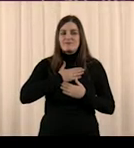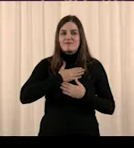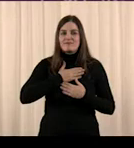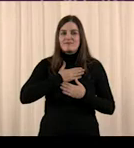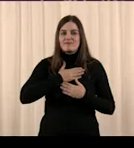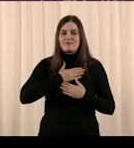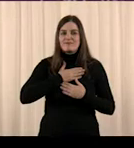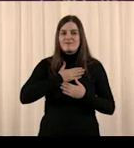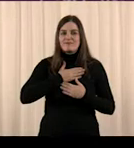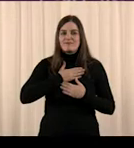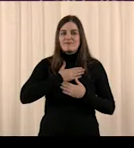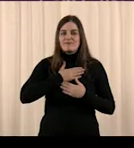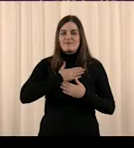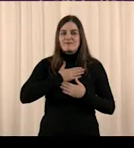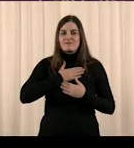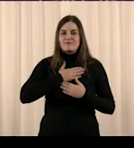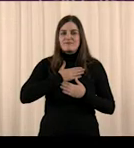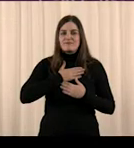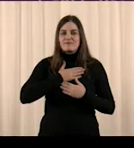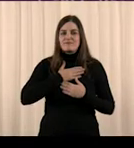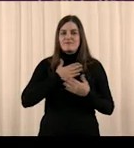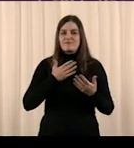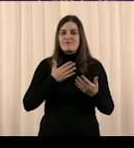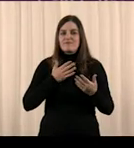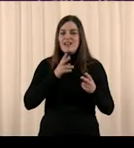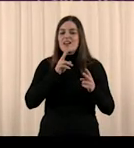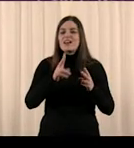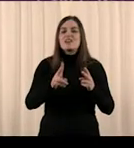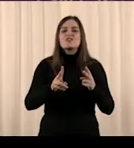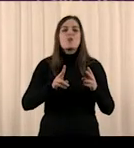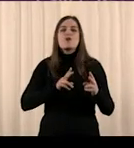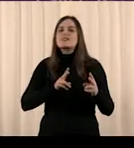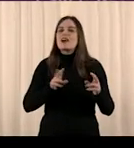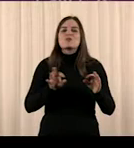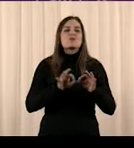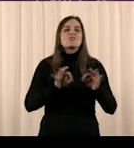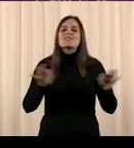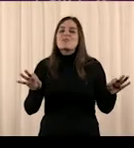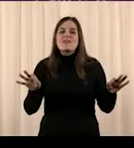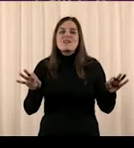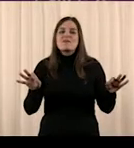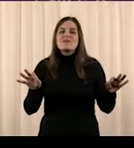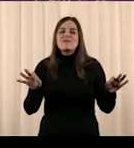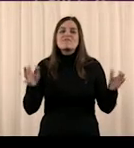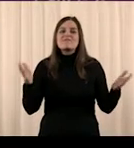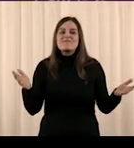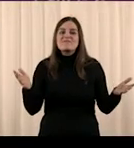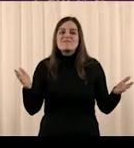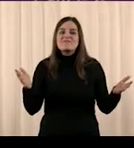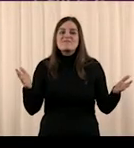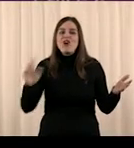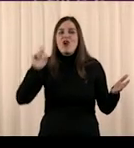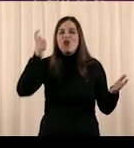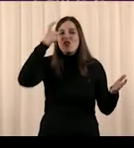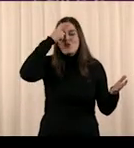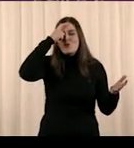in my life go? ¿Cuál es la respuesta? Es algo tan simple como, ¿a dónde fue a